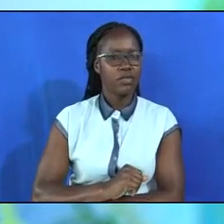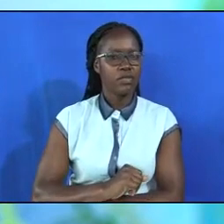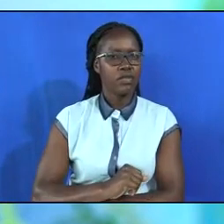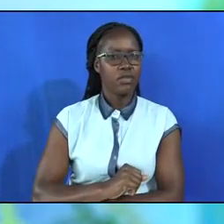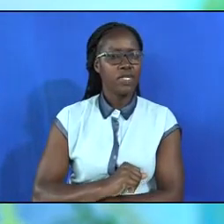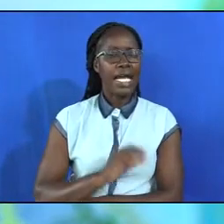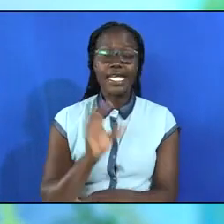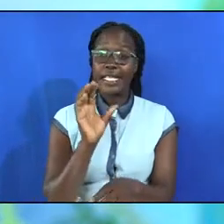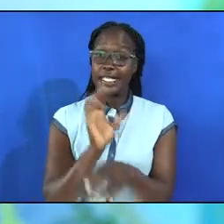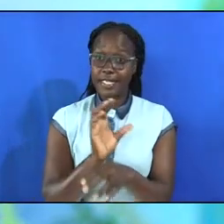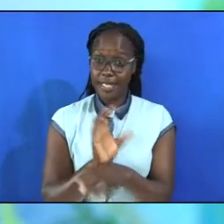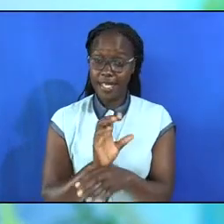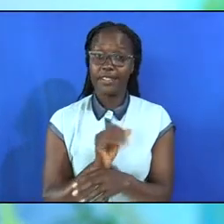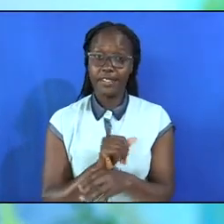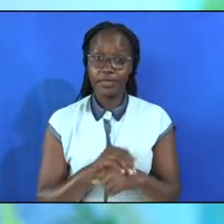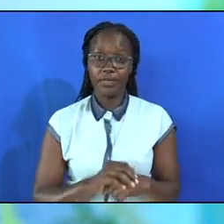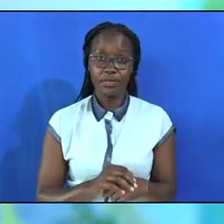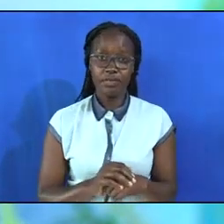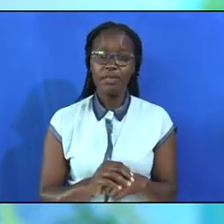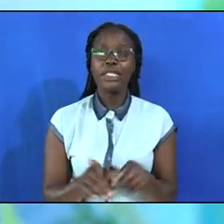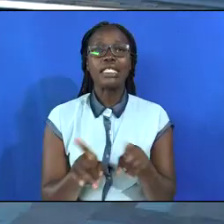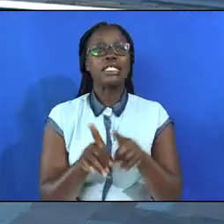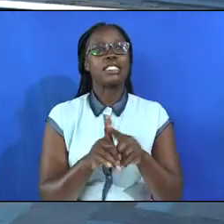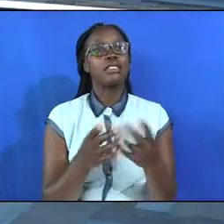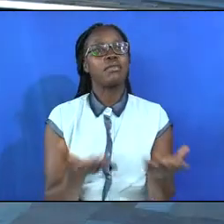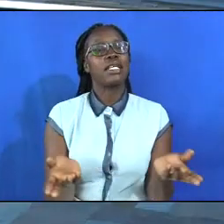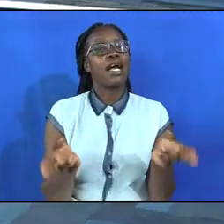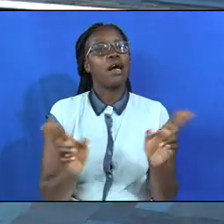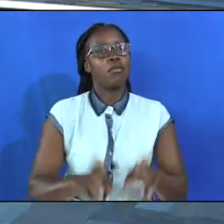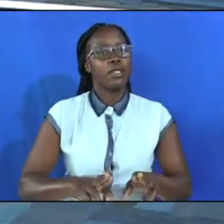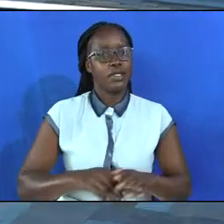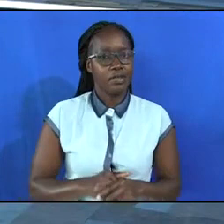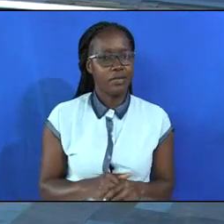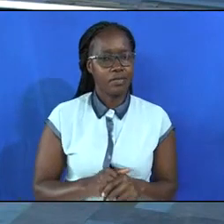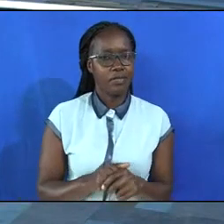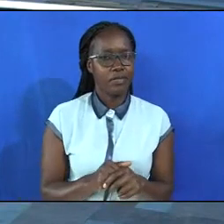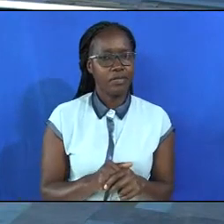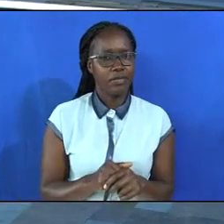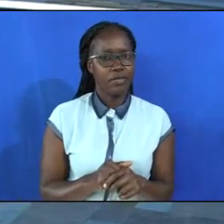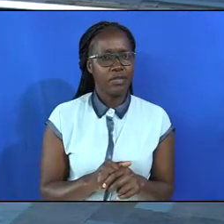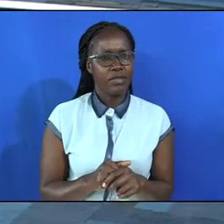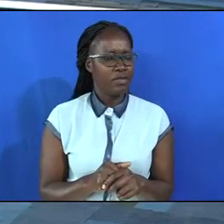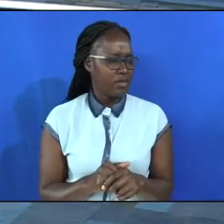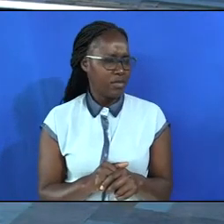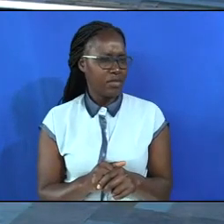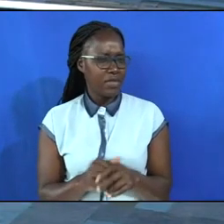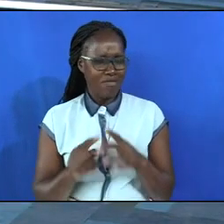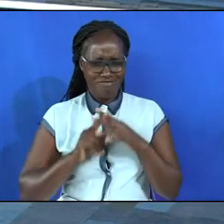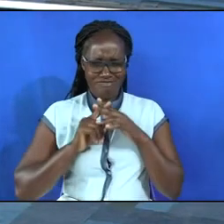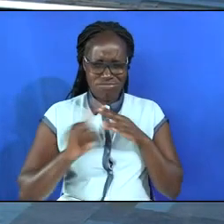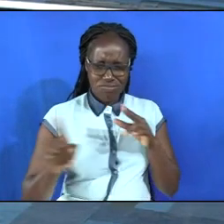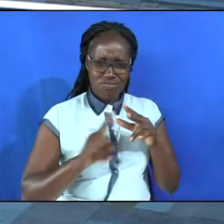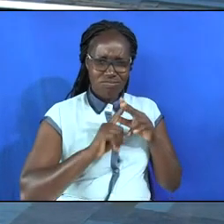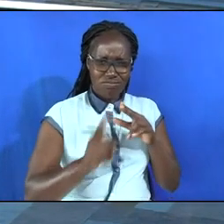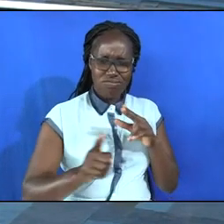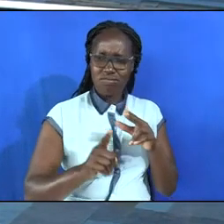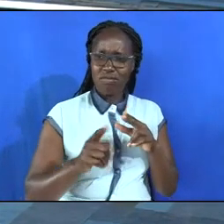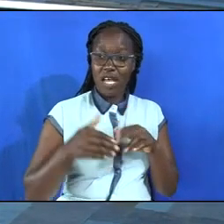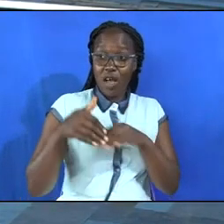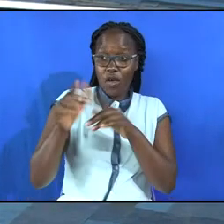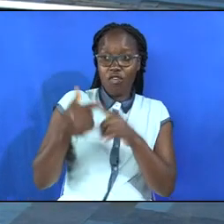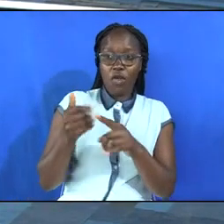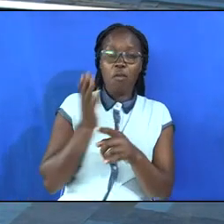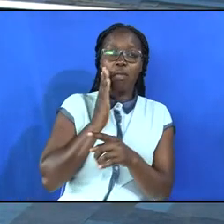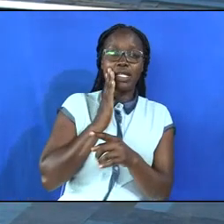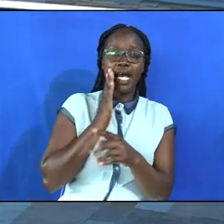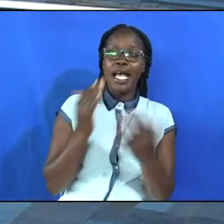In church, the same thing happened. She actually ran away from her mother so